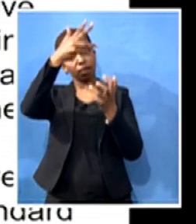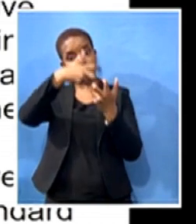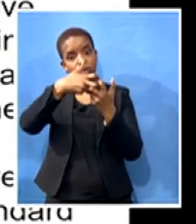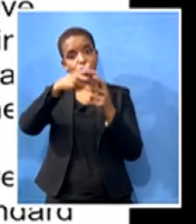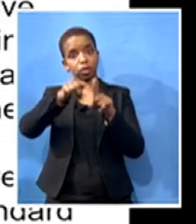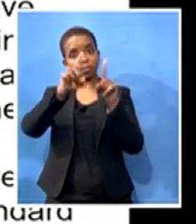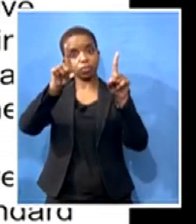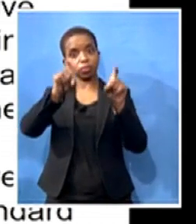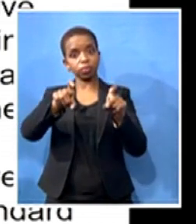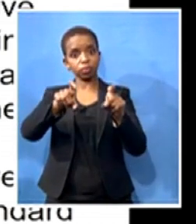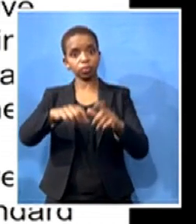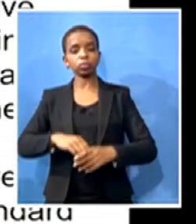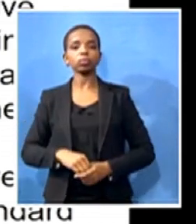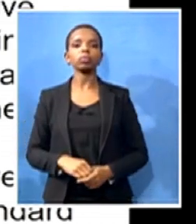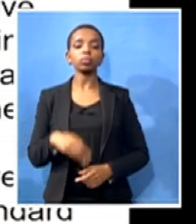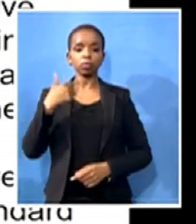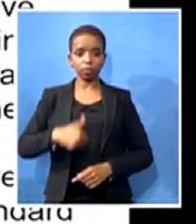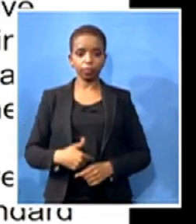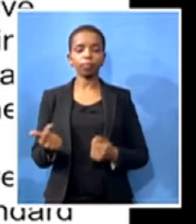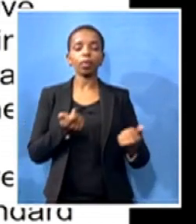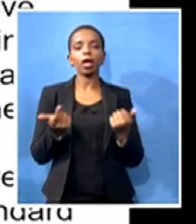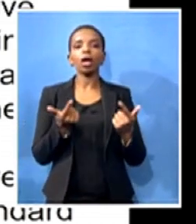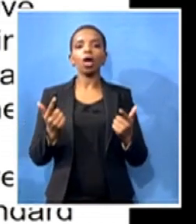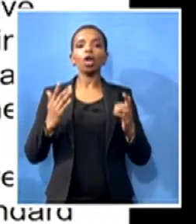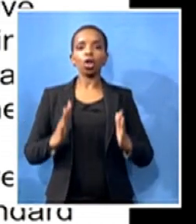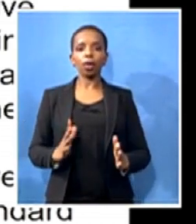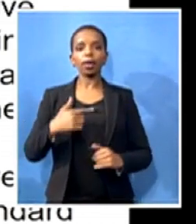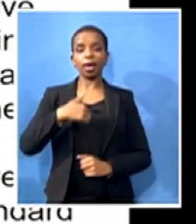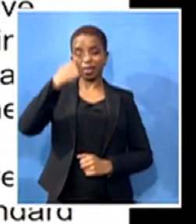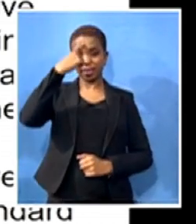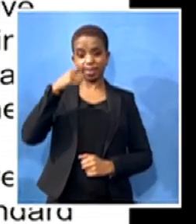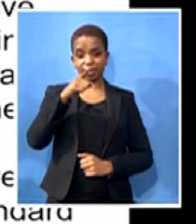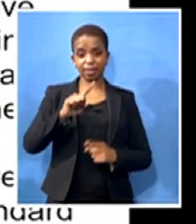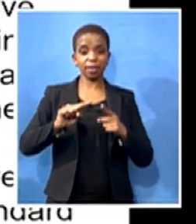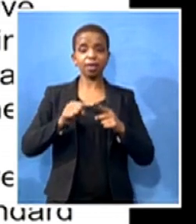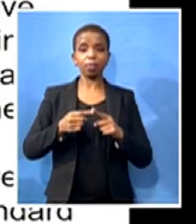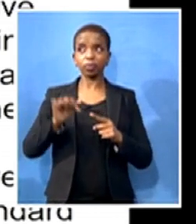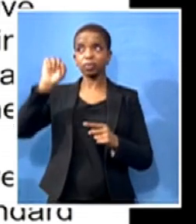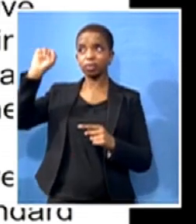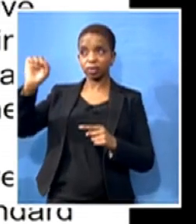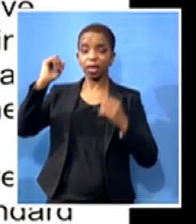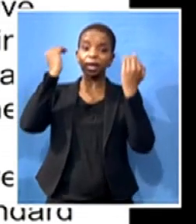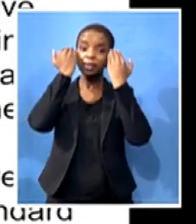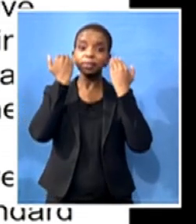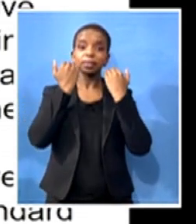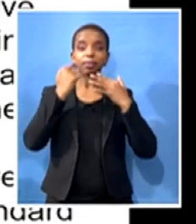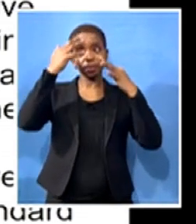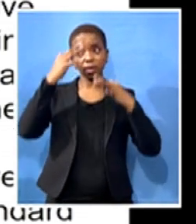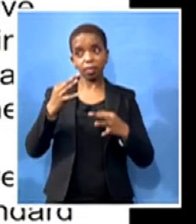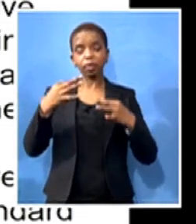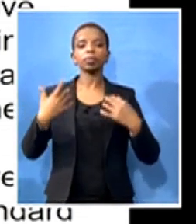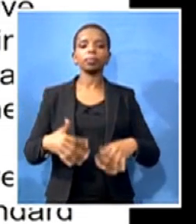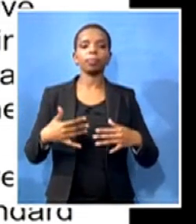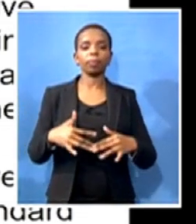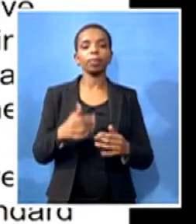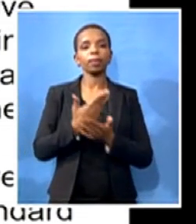I think that this was a very poorly written judgment and that it could go on appeal to the Constitutional Court, even though